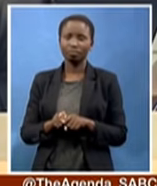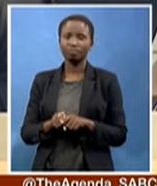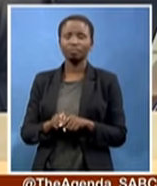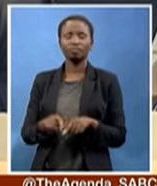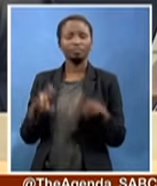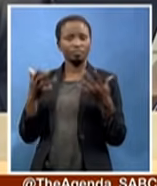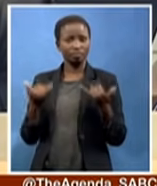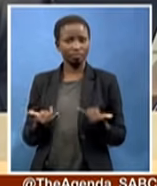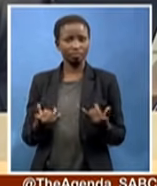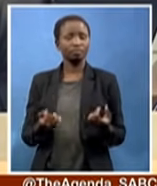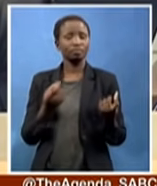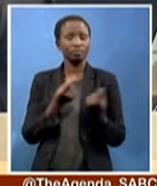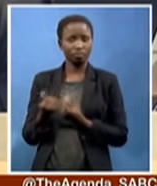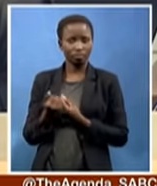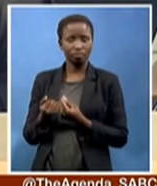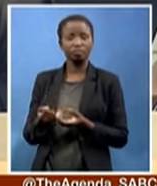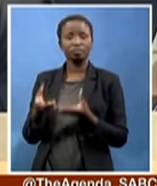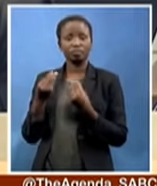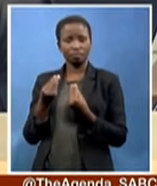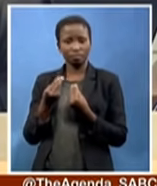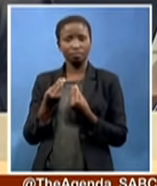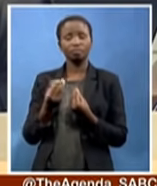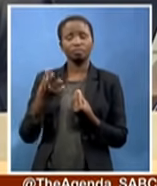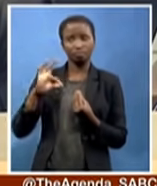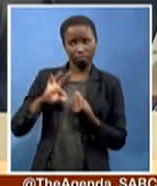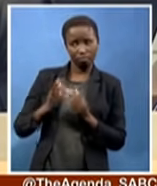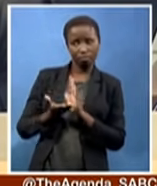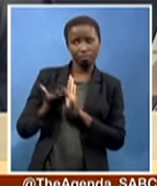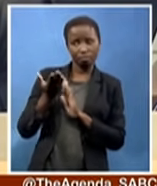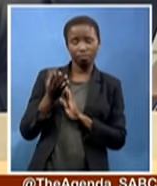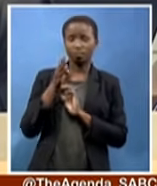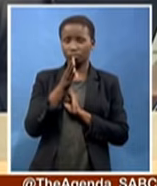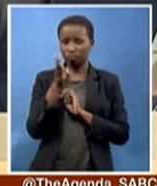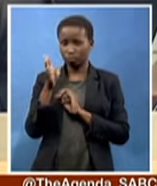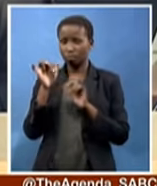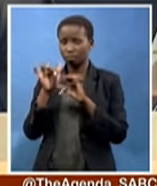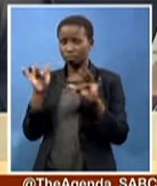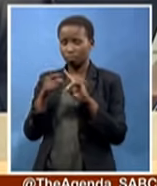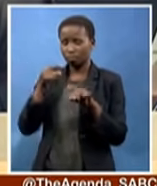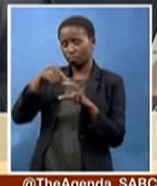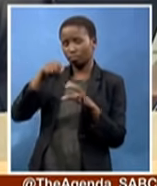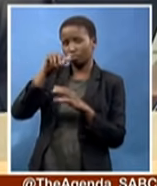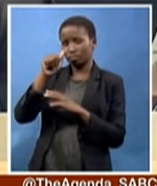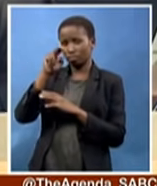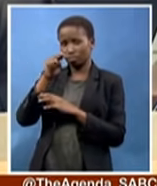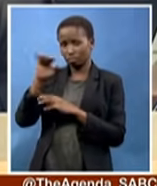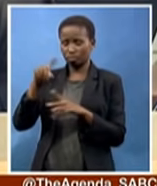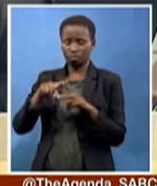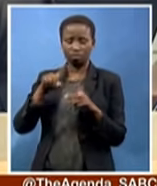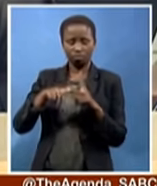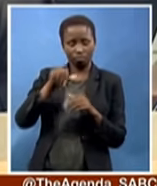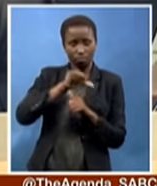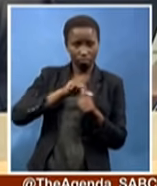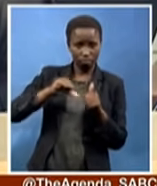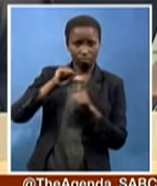there were individuals in the ANC and in society more broadly who contested both the